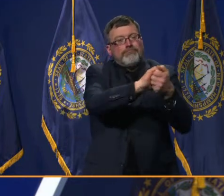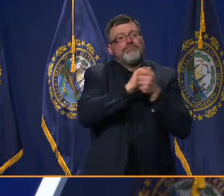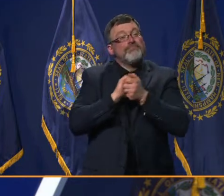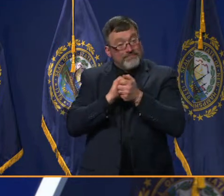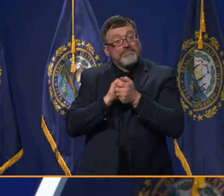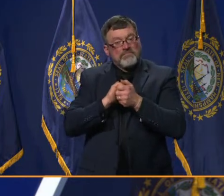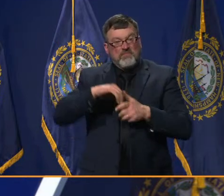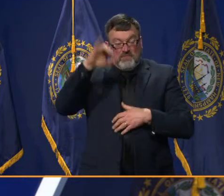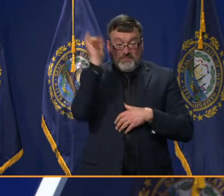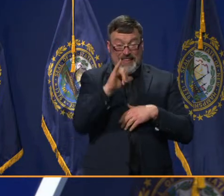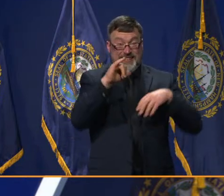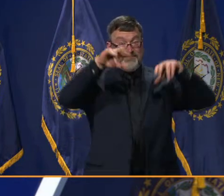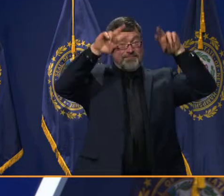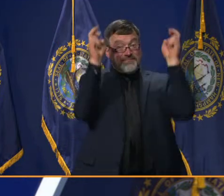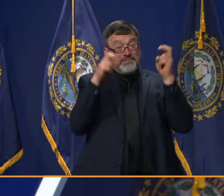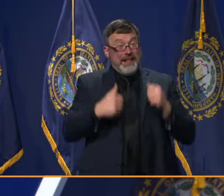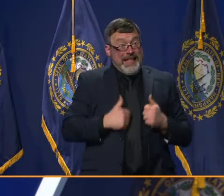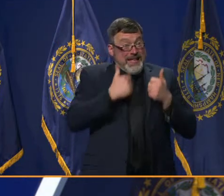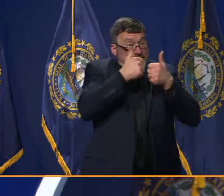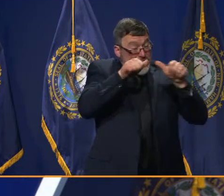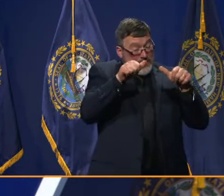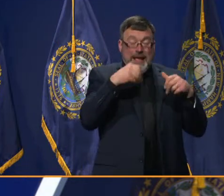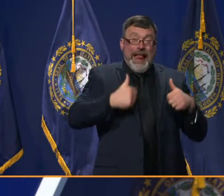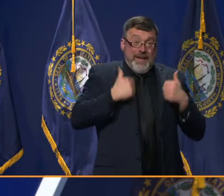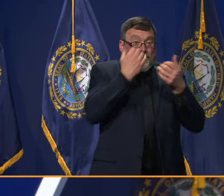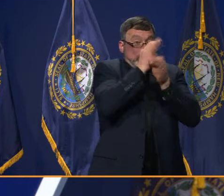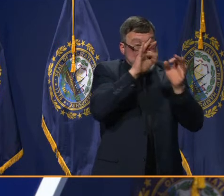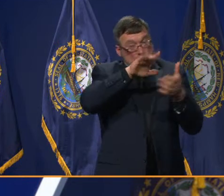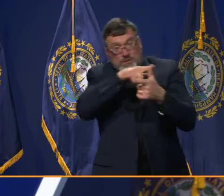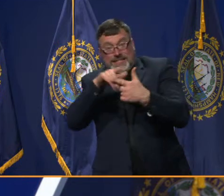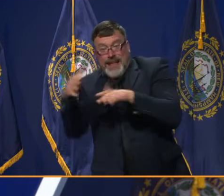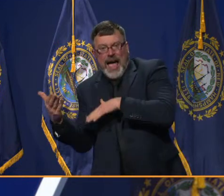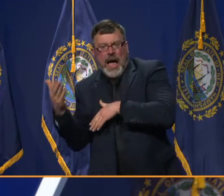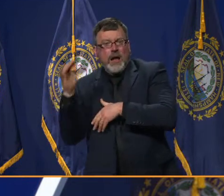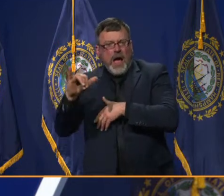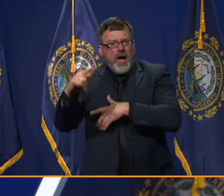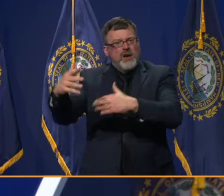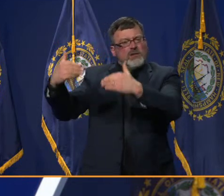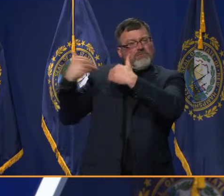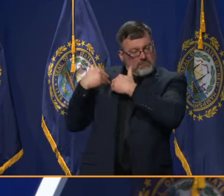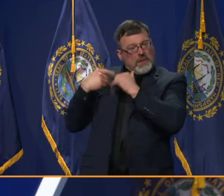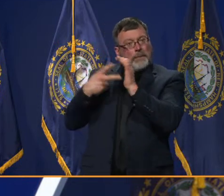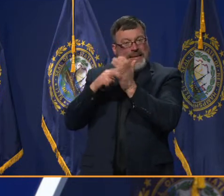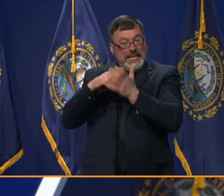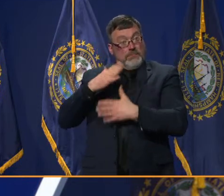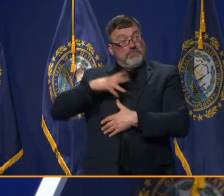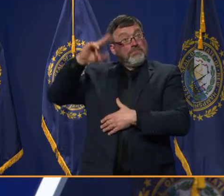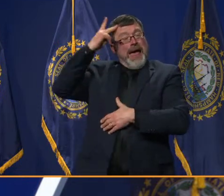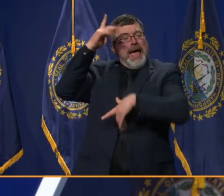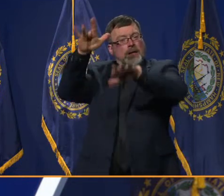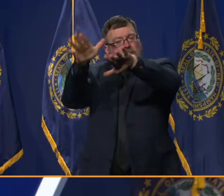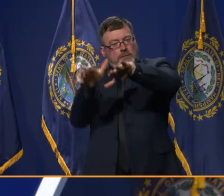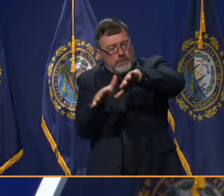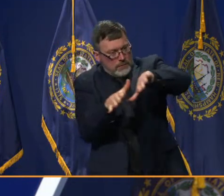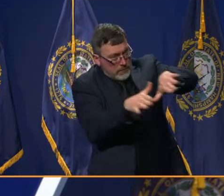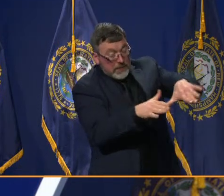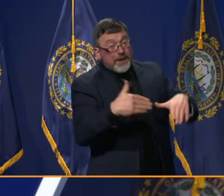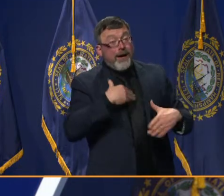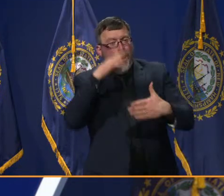the obligation that we will put politics and prejudices aside and ensure our family and neighbors are